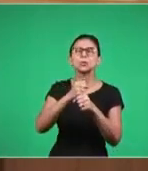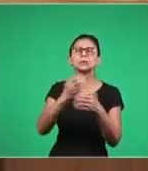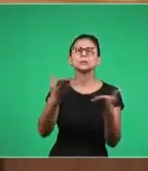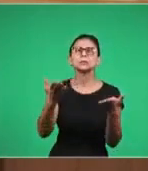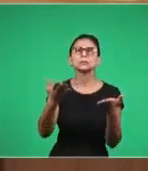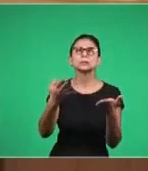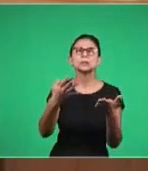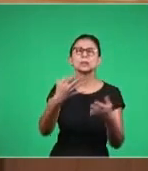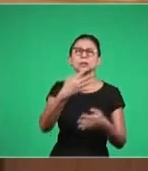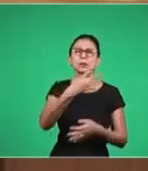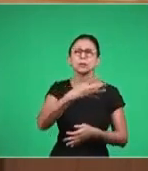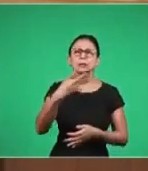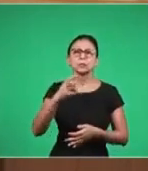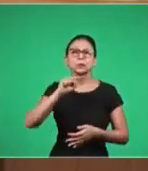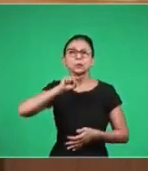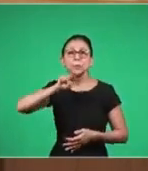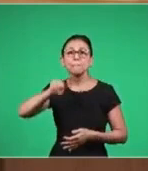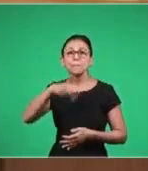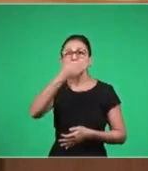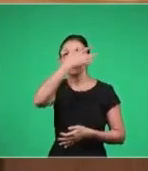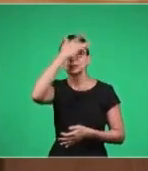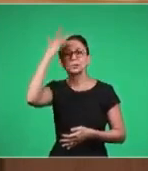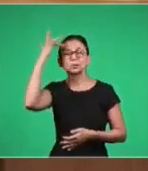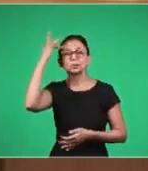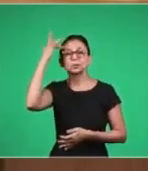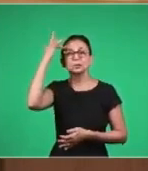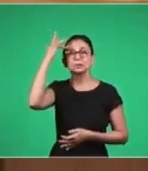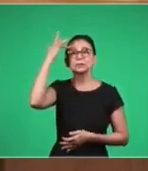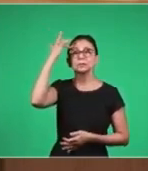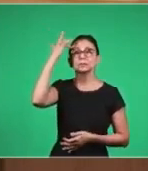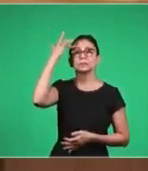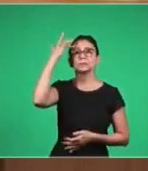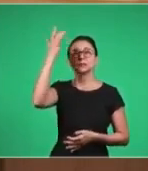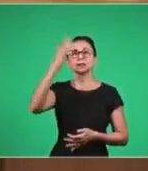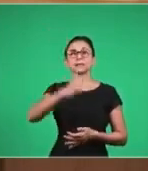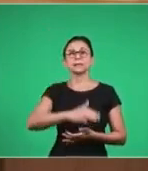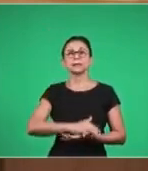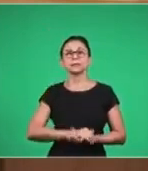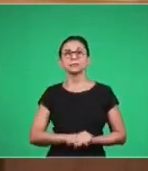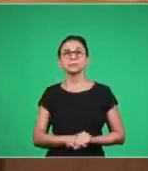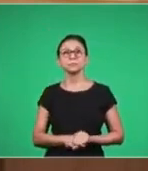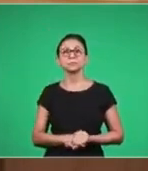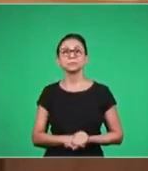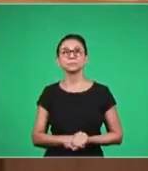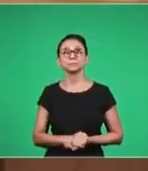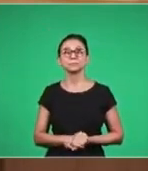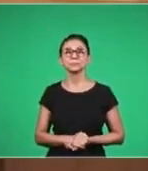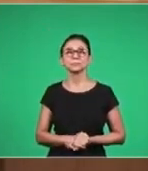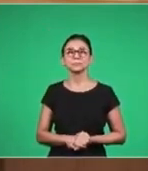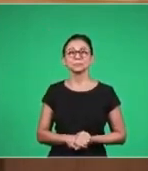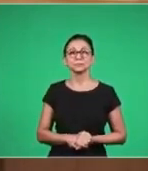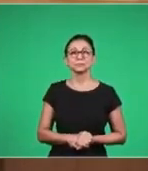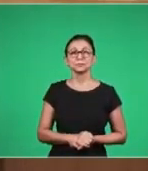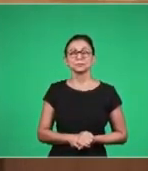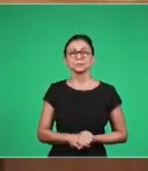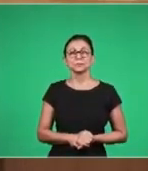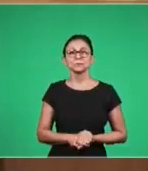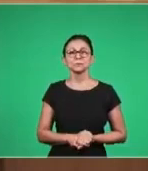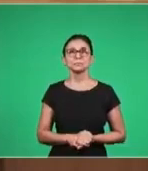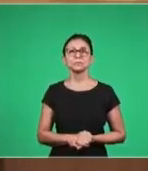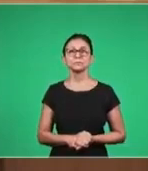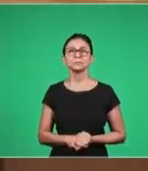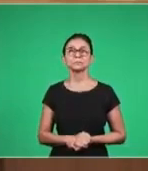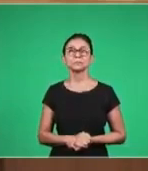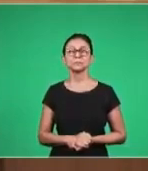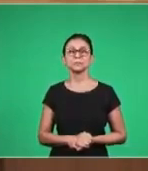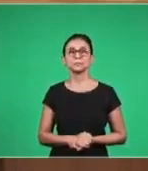I don't know how many we had, however, it was 44,000 views on YouTube alone, and we'd like